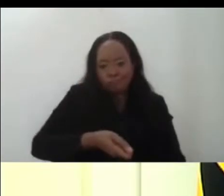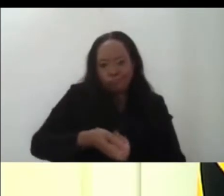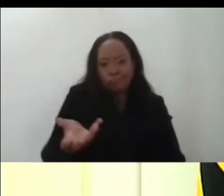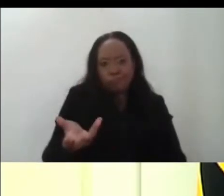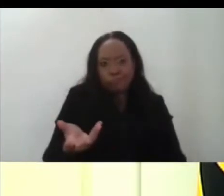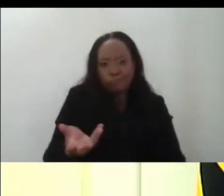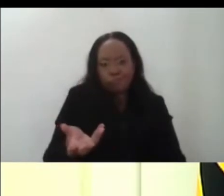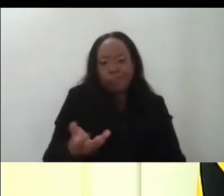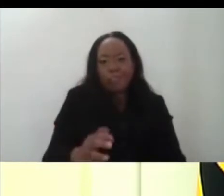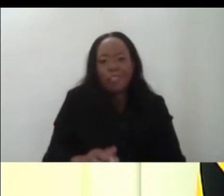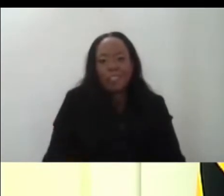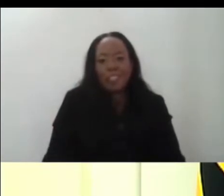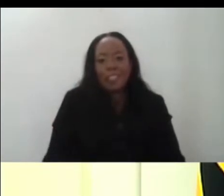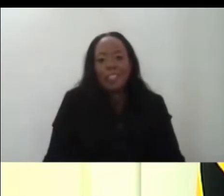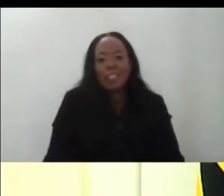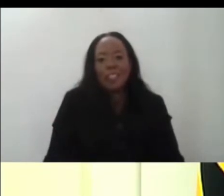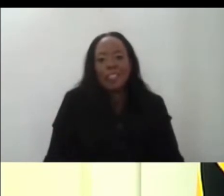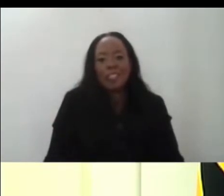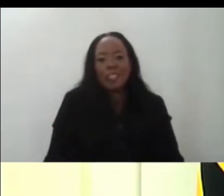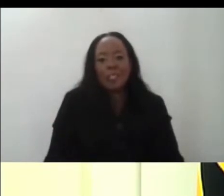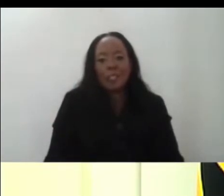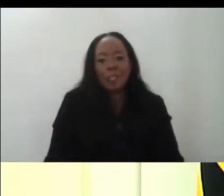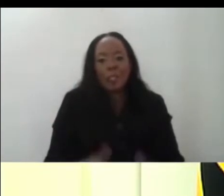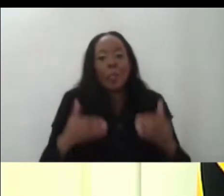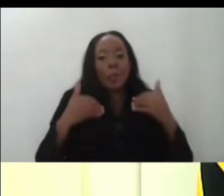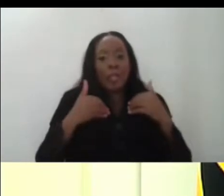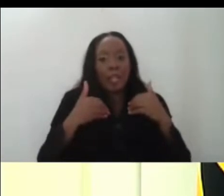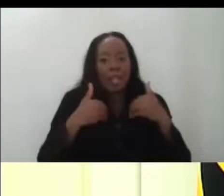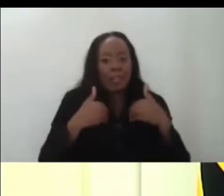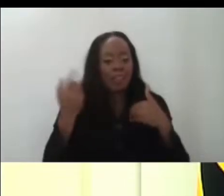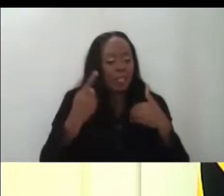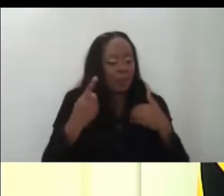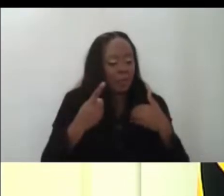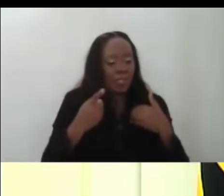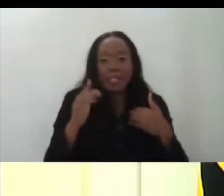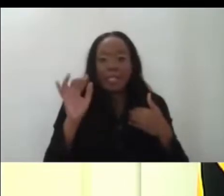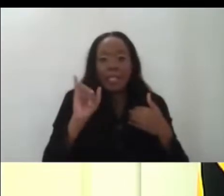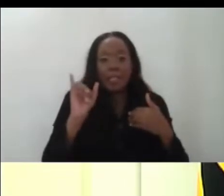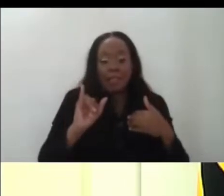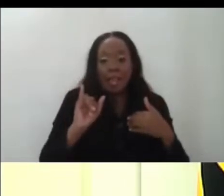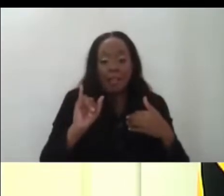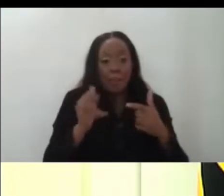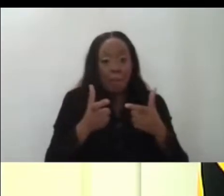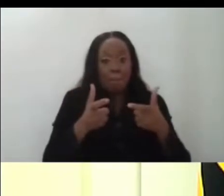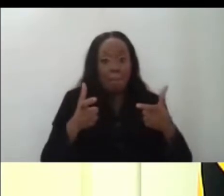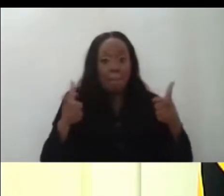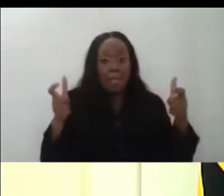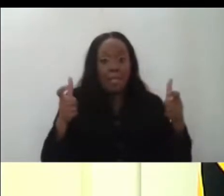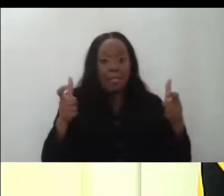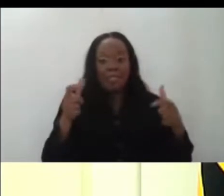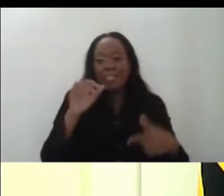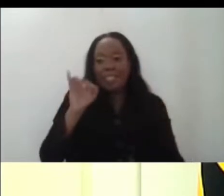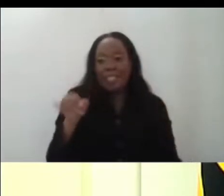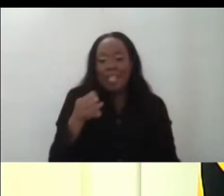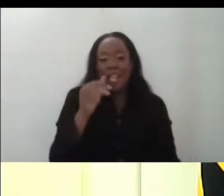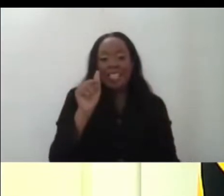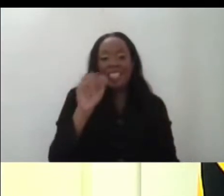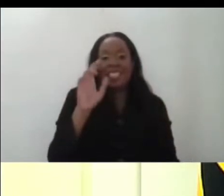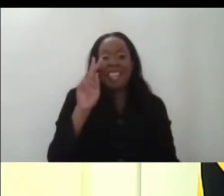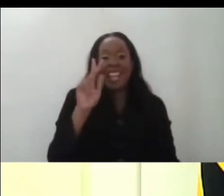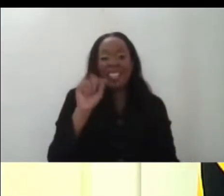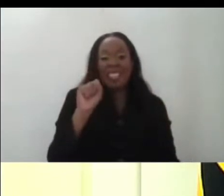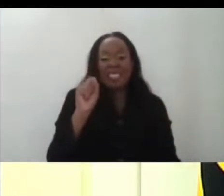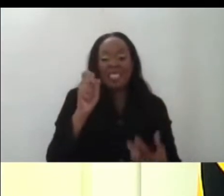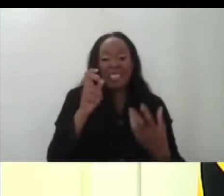they thought at the time that 5-ton interlocking dolos was going to be sufficient. There was nothing at that time on